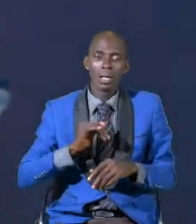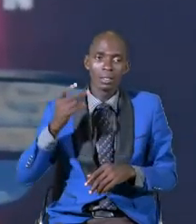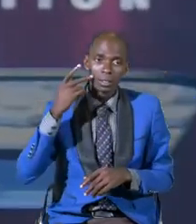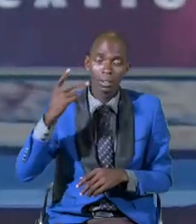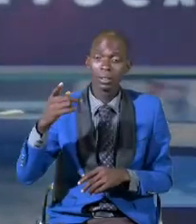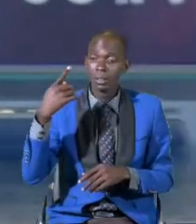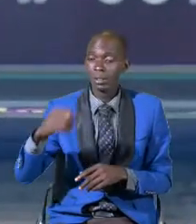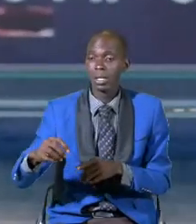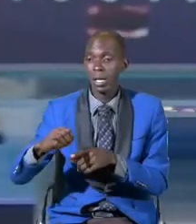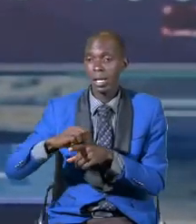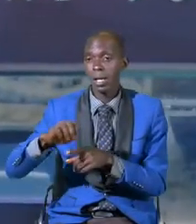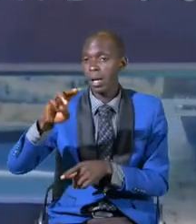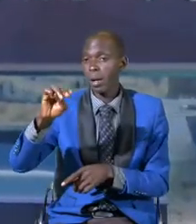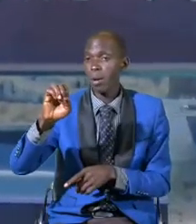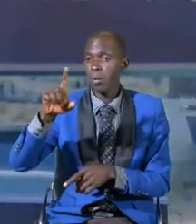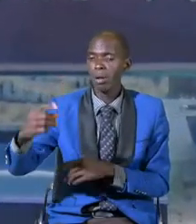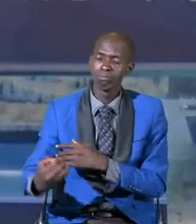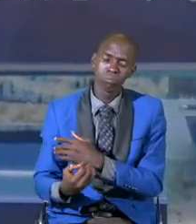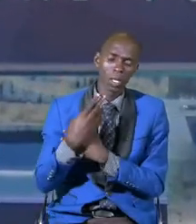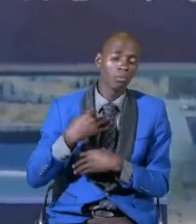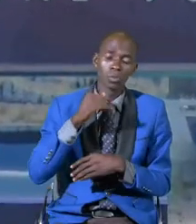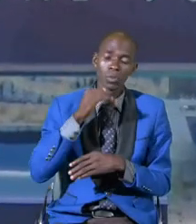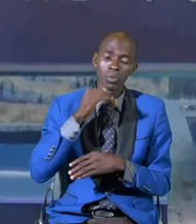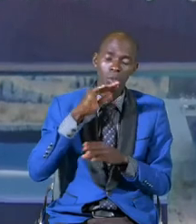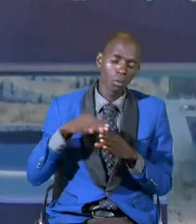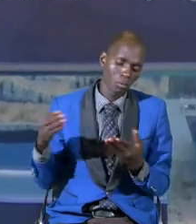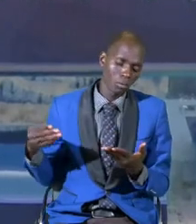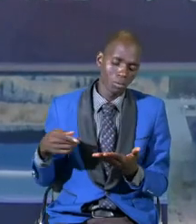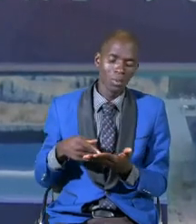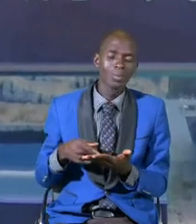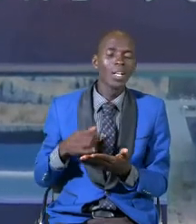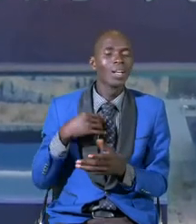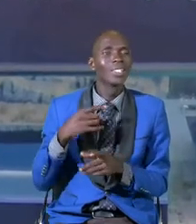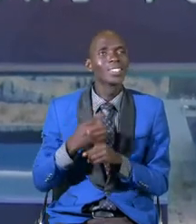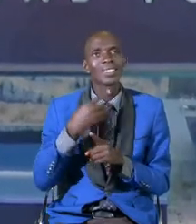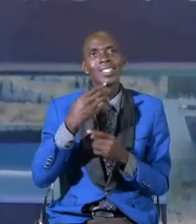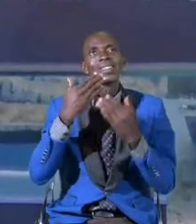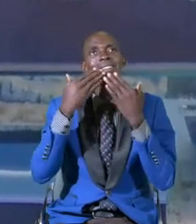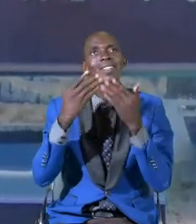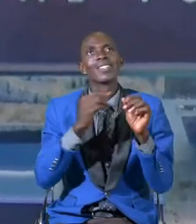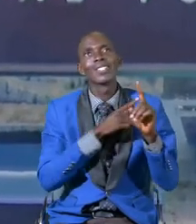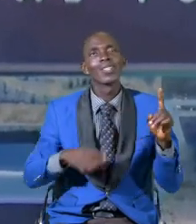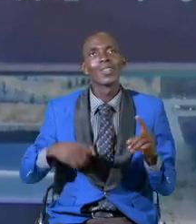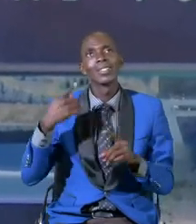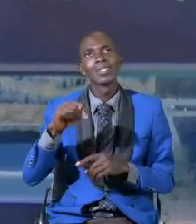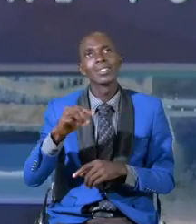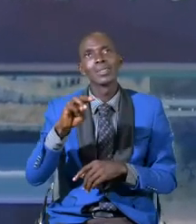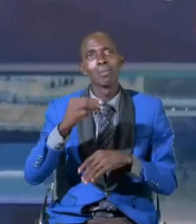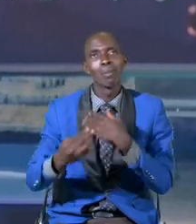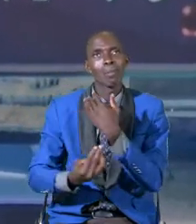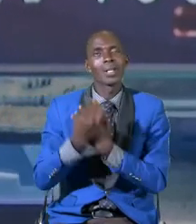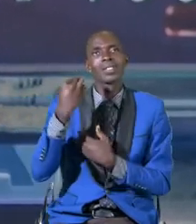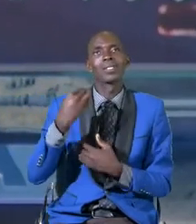even opened the mail. And then I say, thank the Lord, the mail has come and I